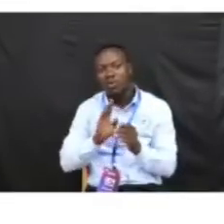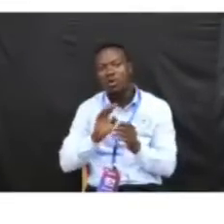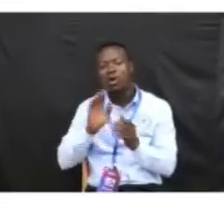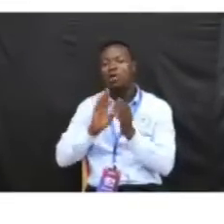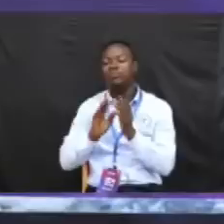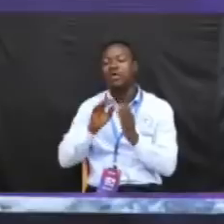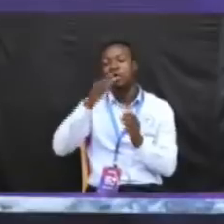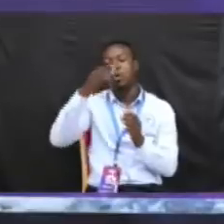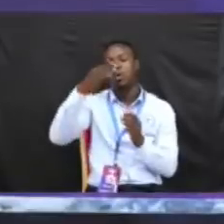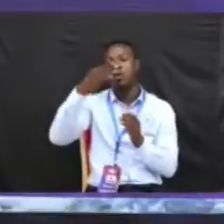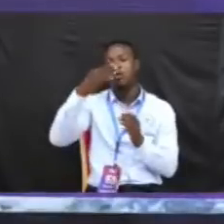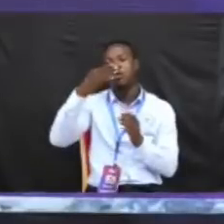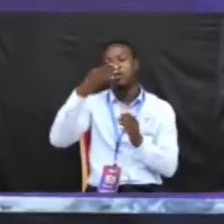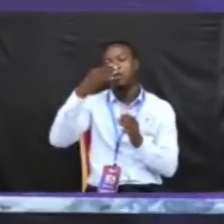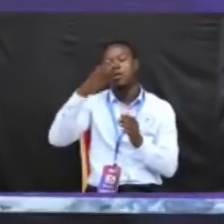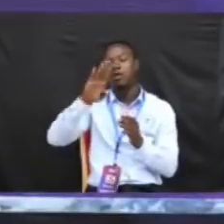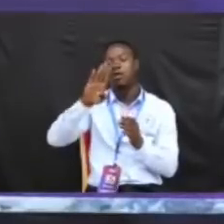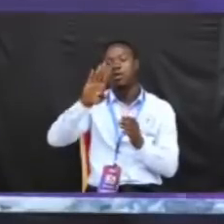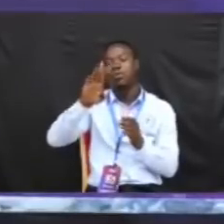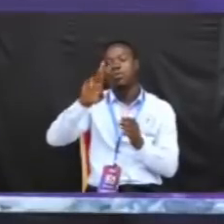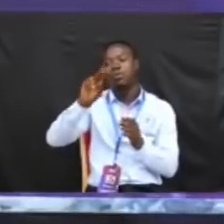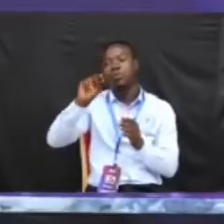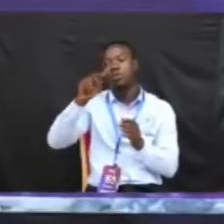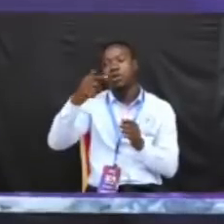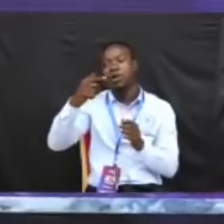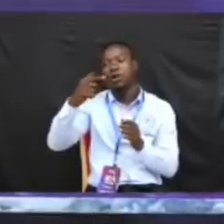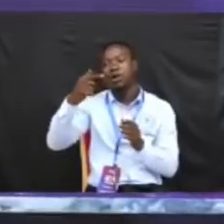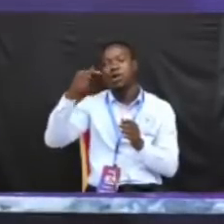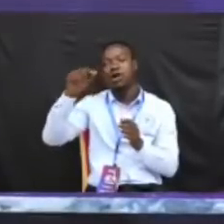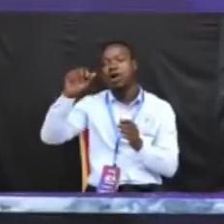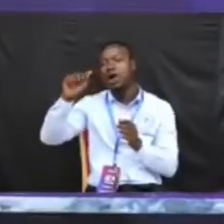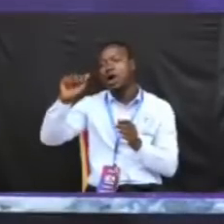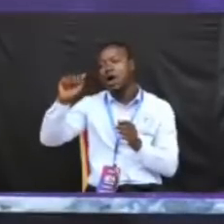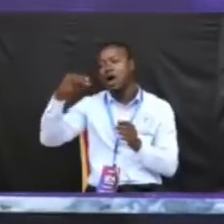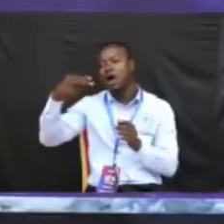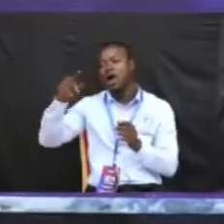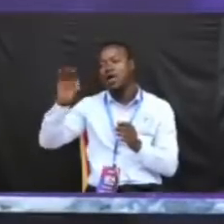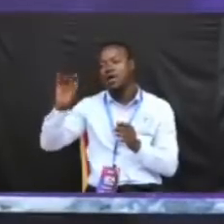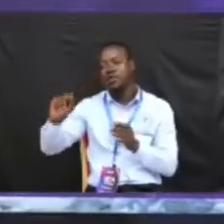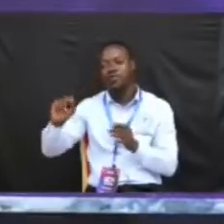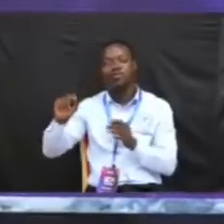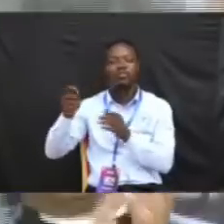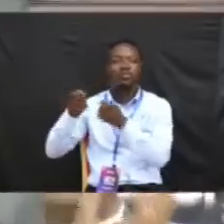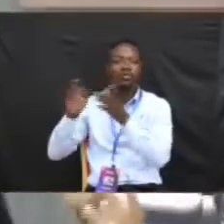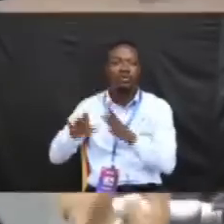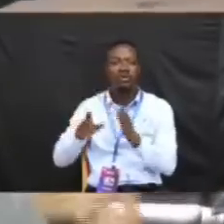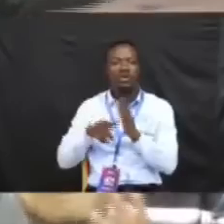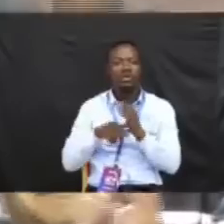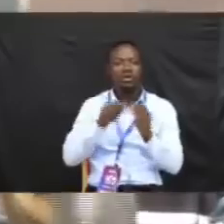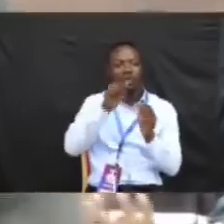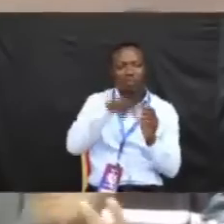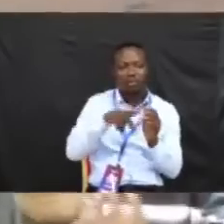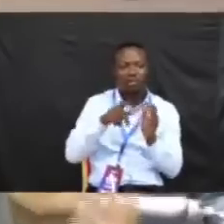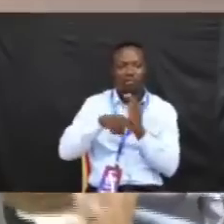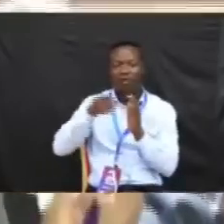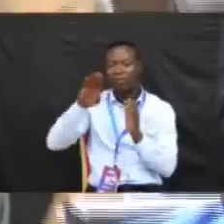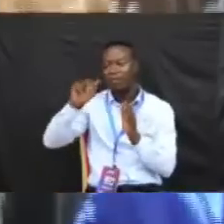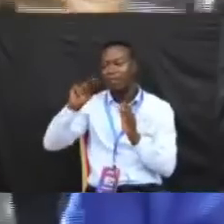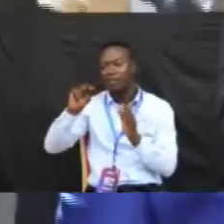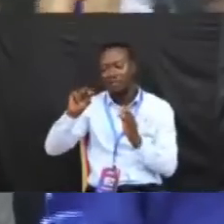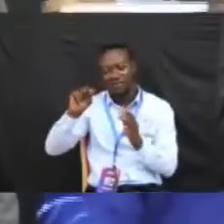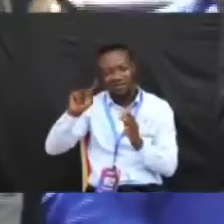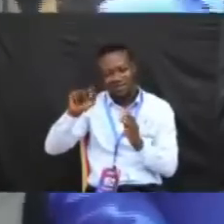coordinator and area head for TIM Apostle Yao AJ Quin area head for Bantama and